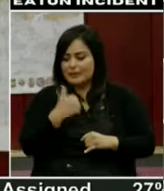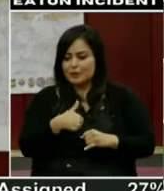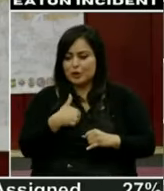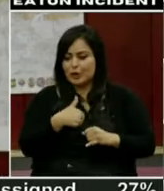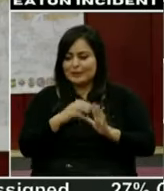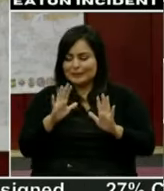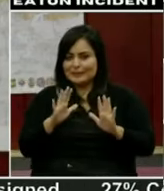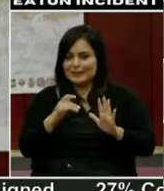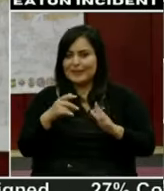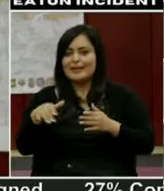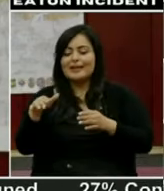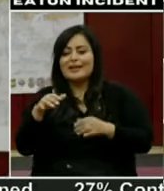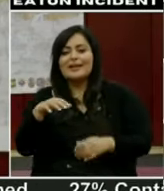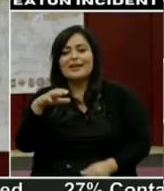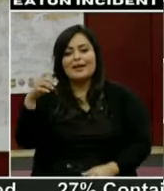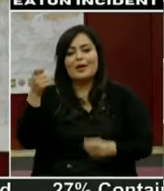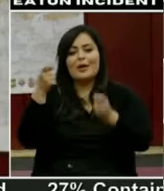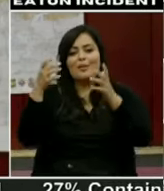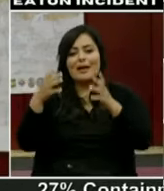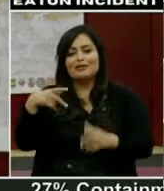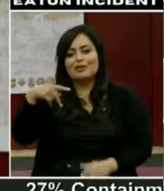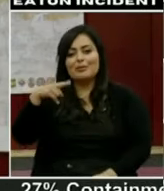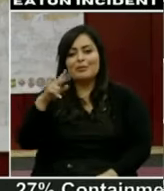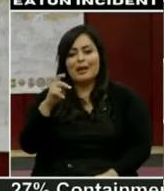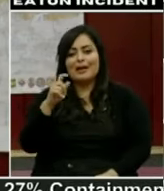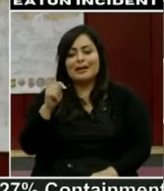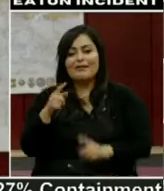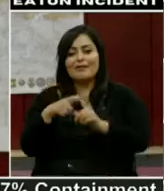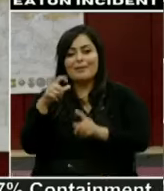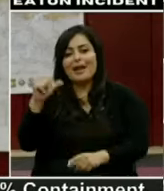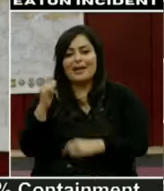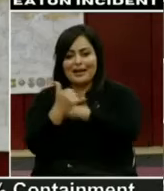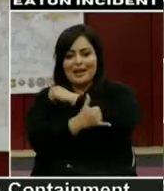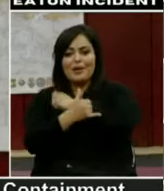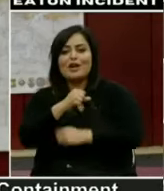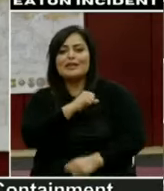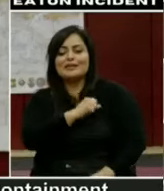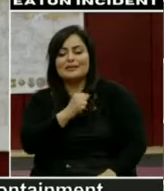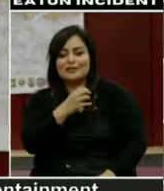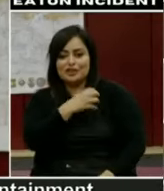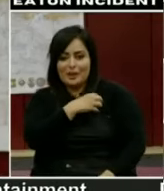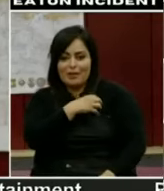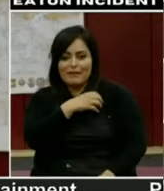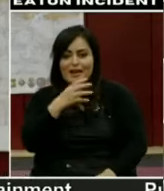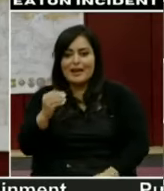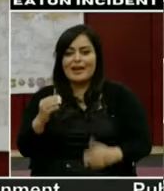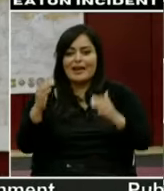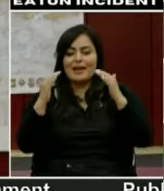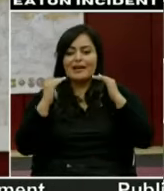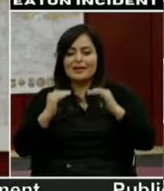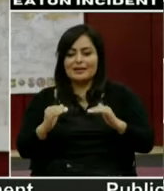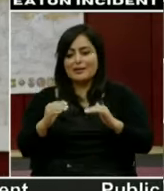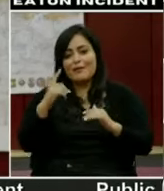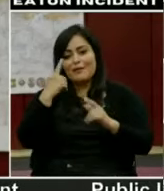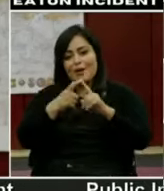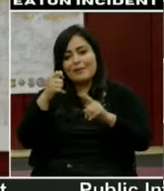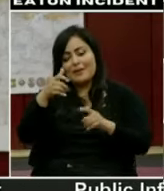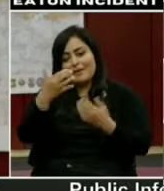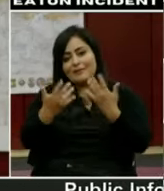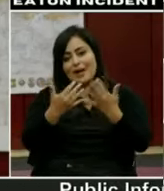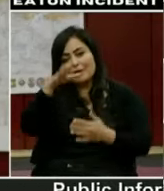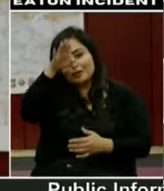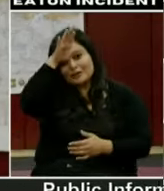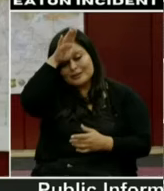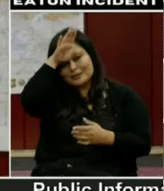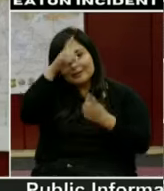correction on that, Commander Puckett from LA County Sheriff and Chief Pappas from LA County Fire Department. So all 4 of those